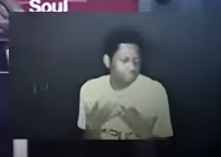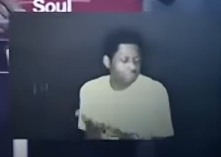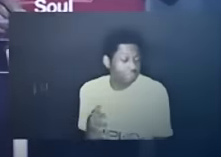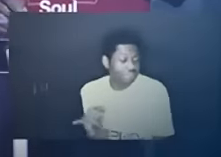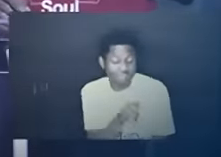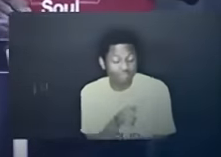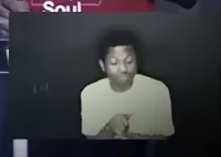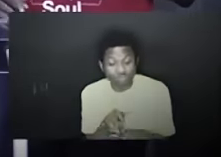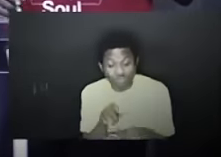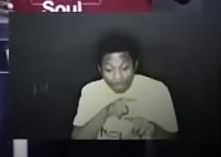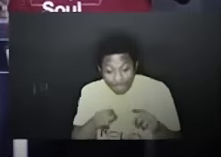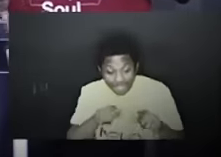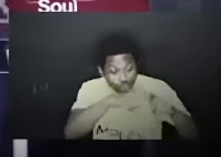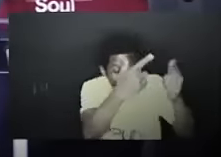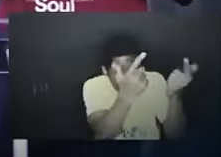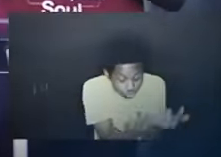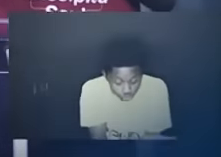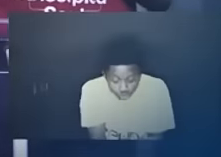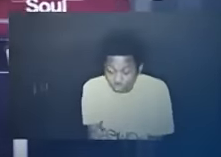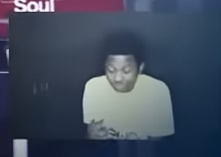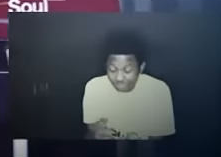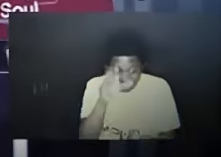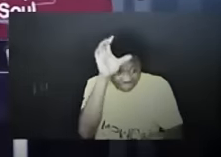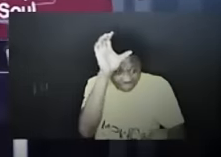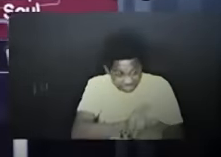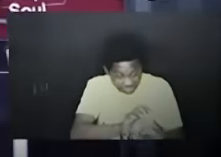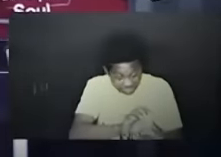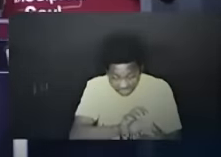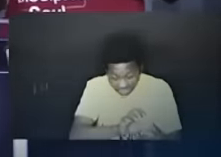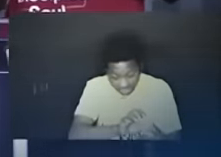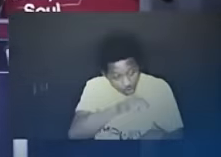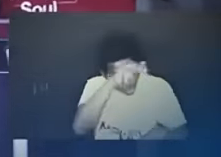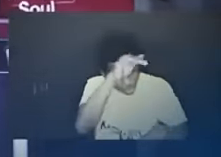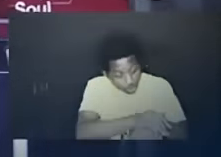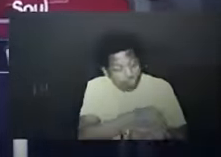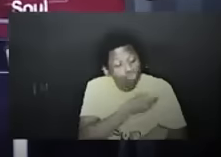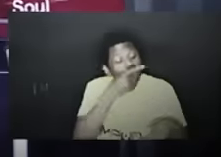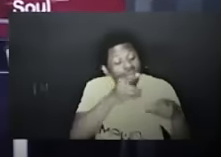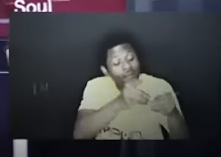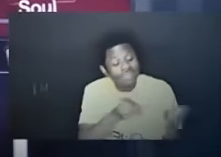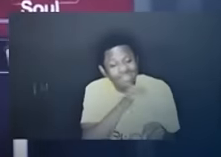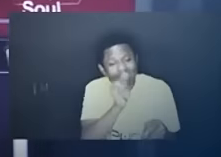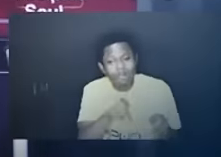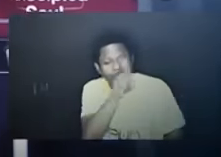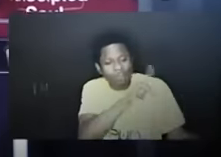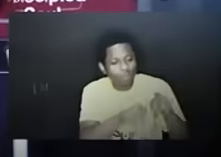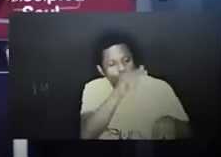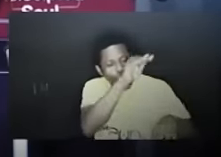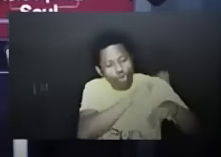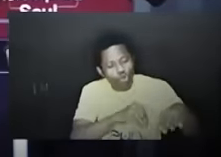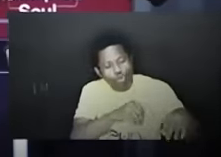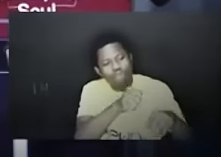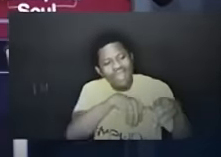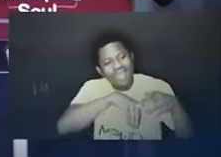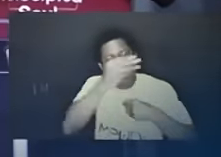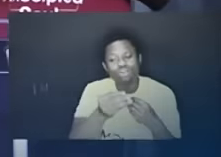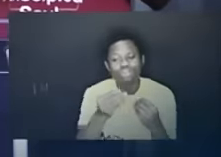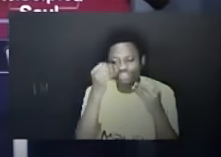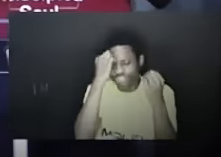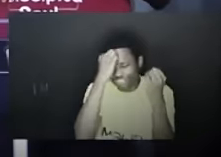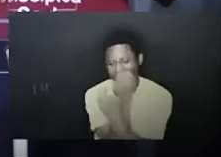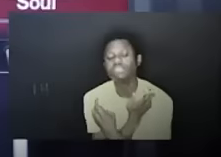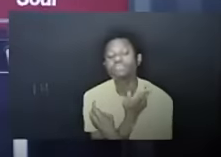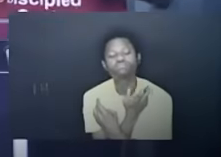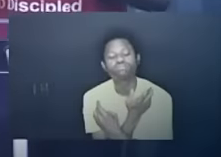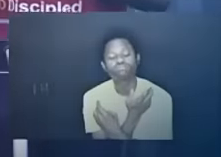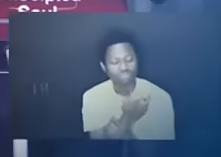of Egypt. No way, Nipa, no one fell on every misrim. Simon to Sinai. Ah, what one no say what do you echo and